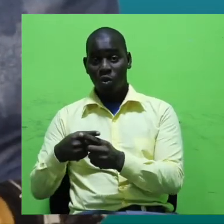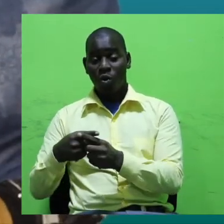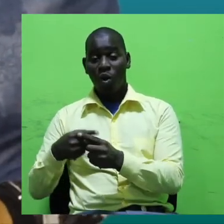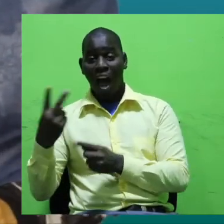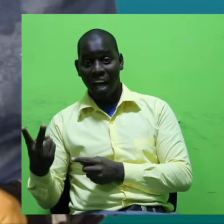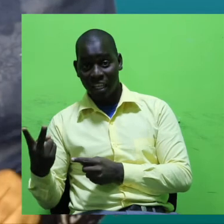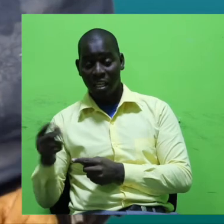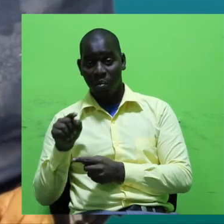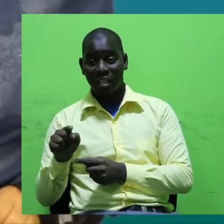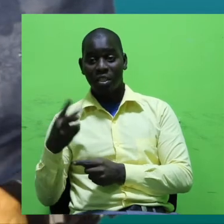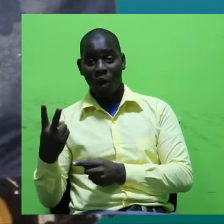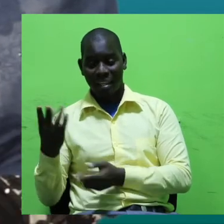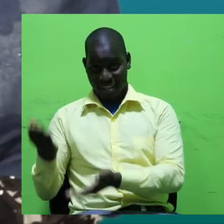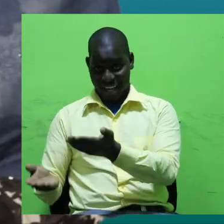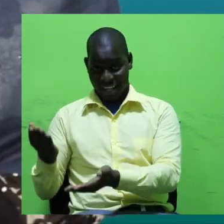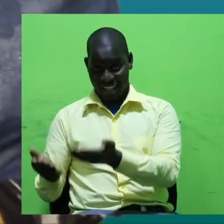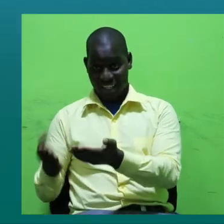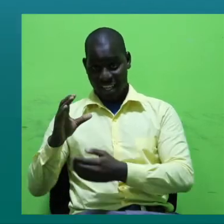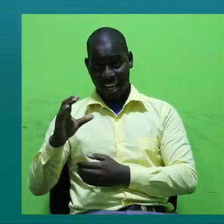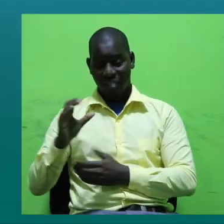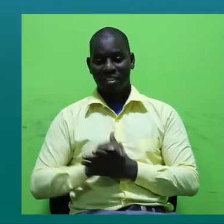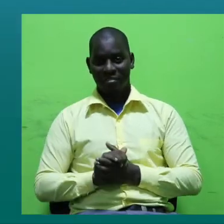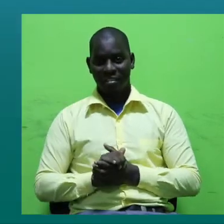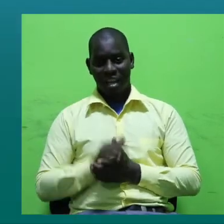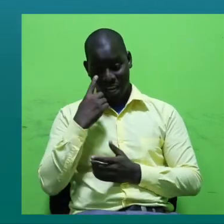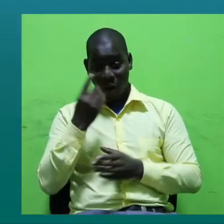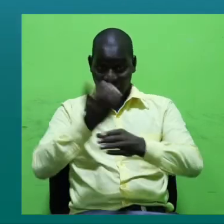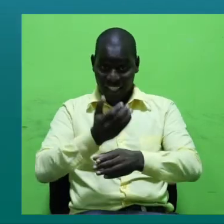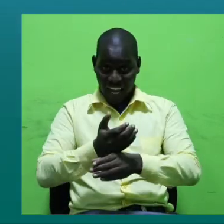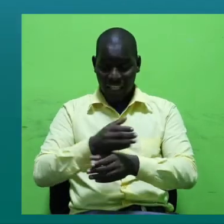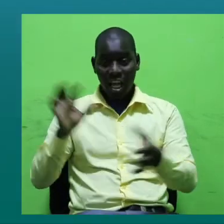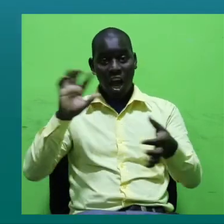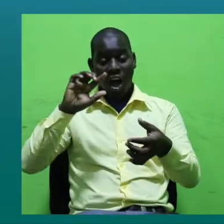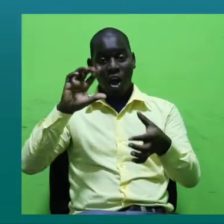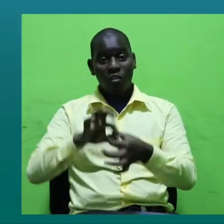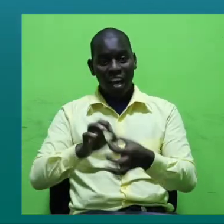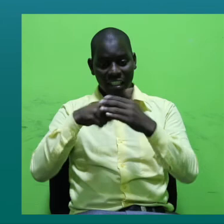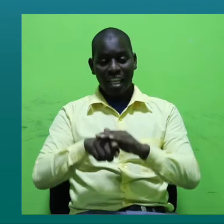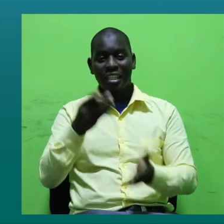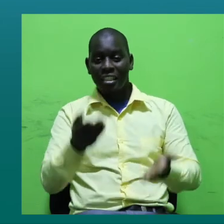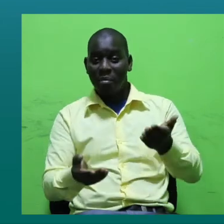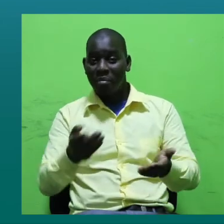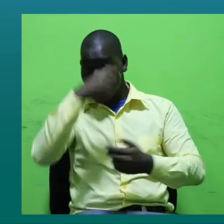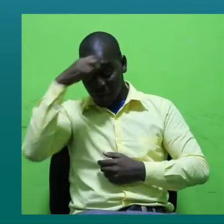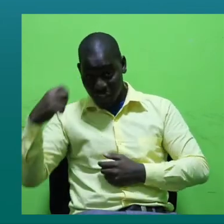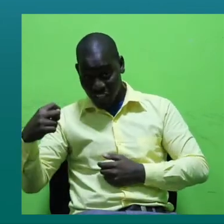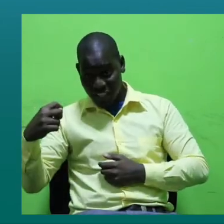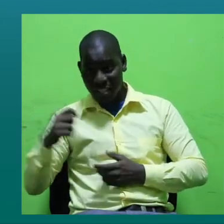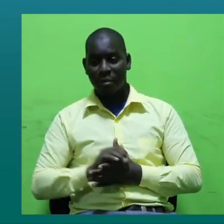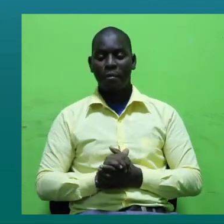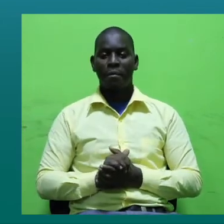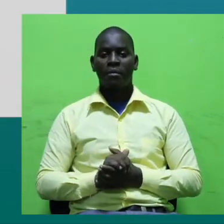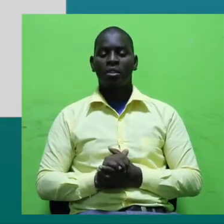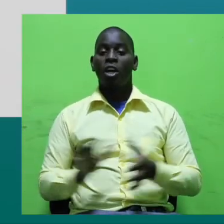data, interpretation, and conclusion. Let's discuss them step by step.